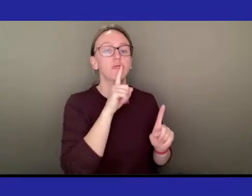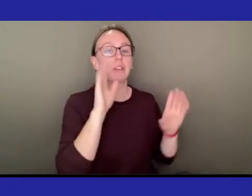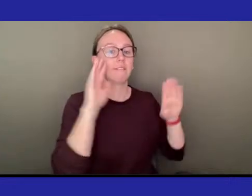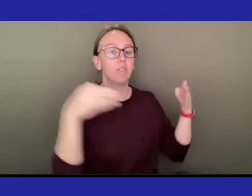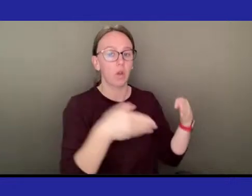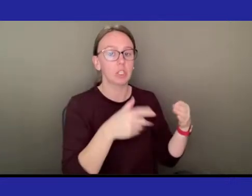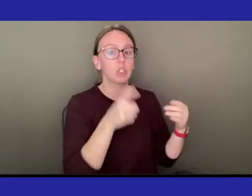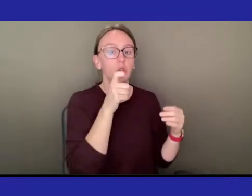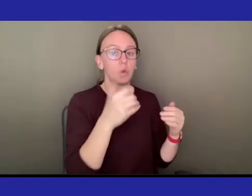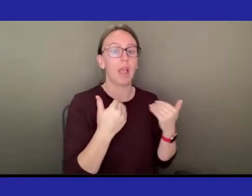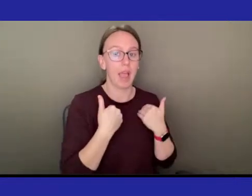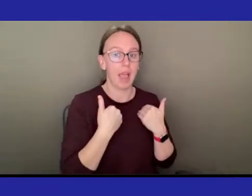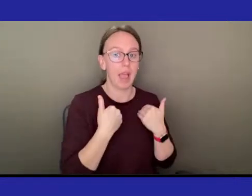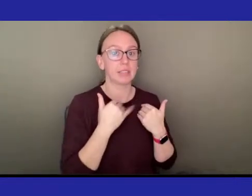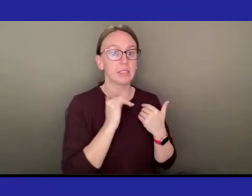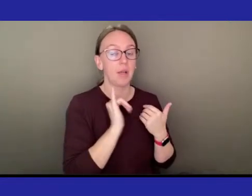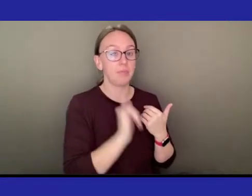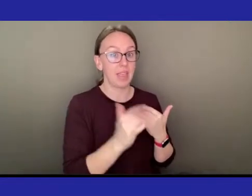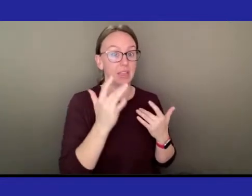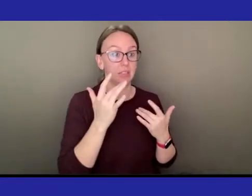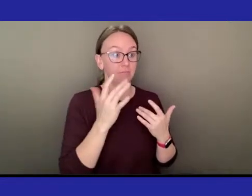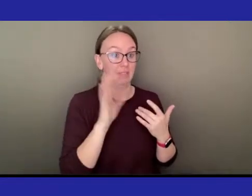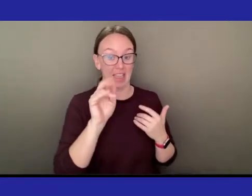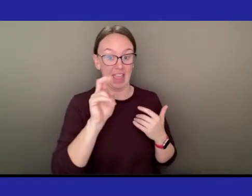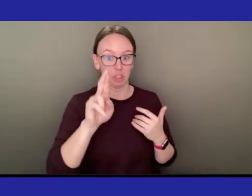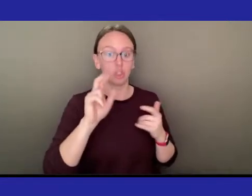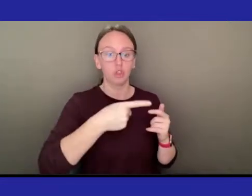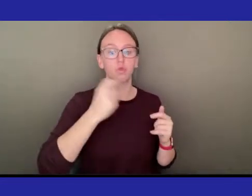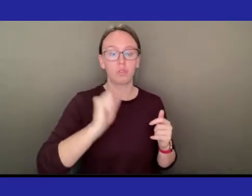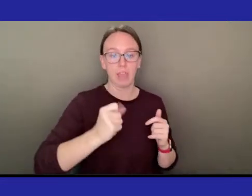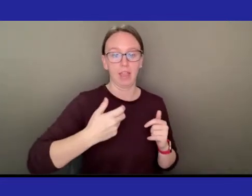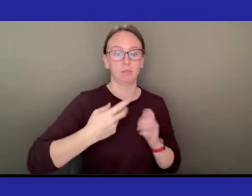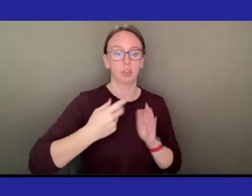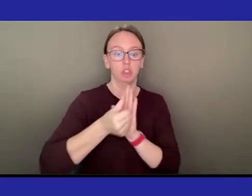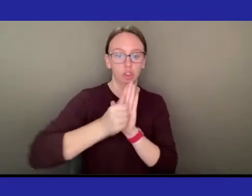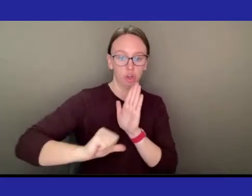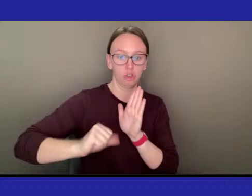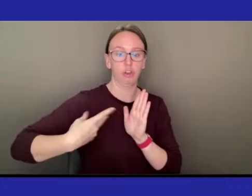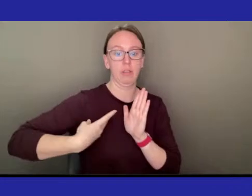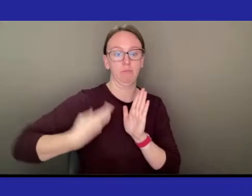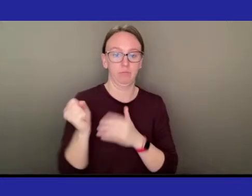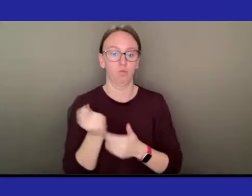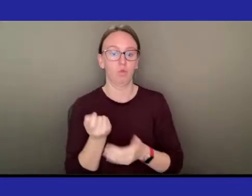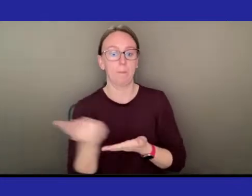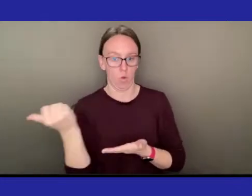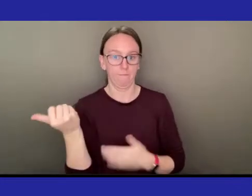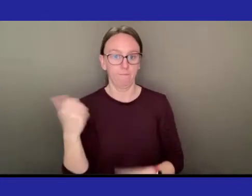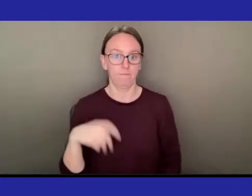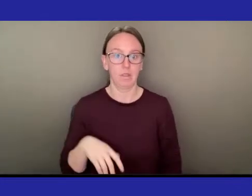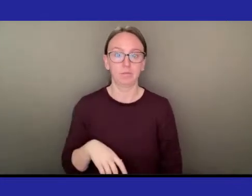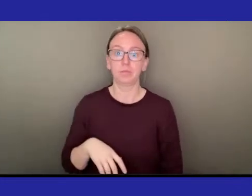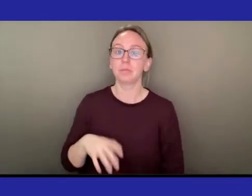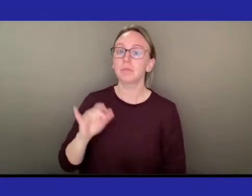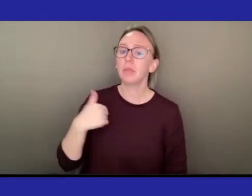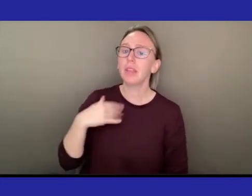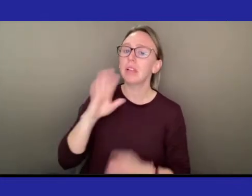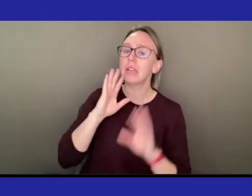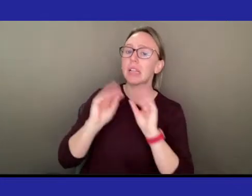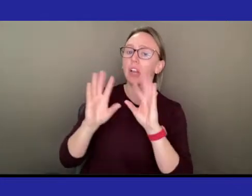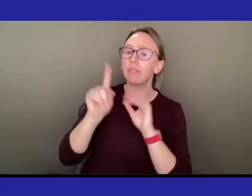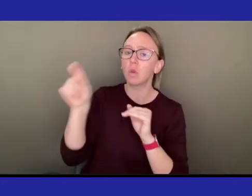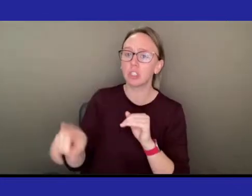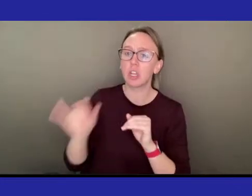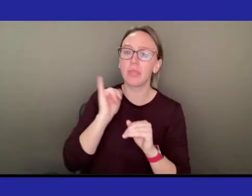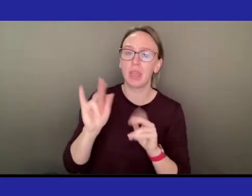resectable disease, because that's all that really matters. Can I ask you a quick clarifying question? Of the people 50 to 80 that fit into the definition that